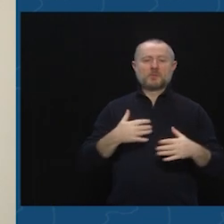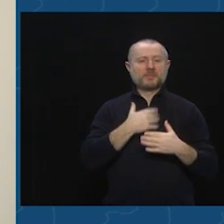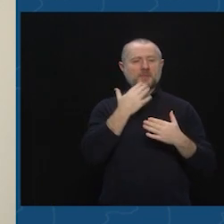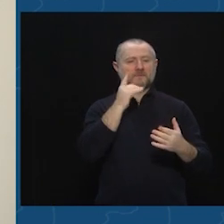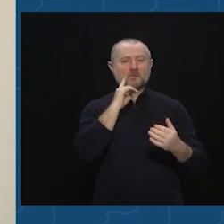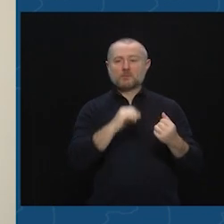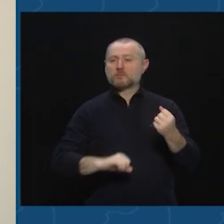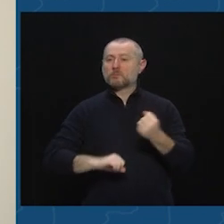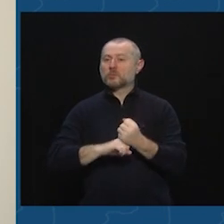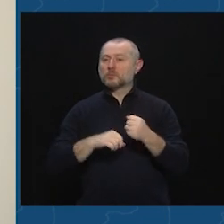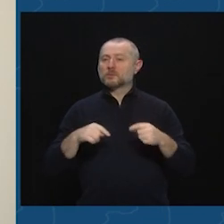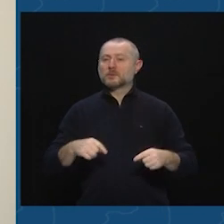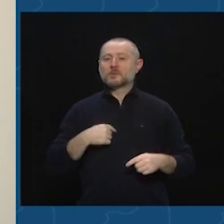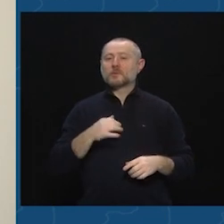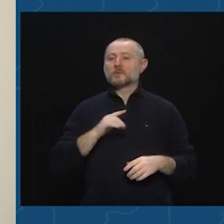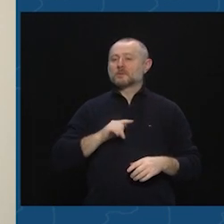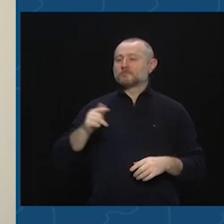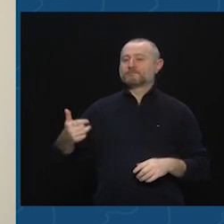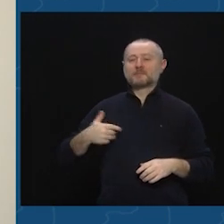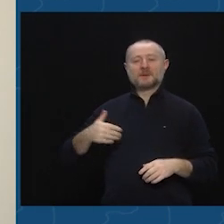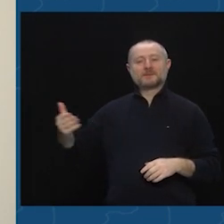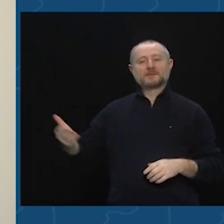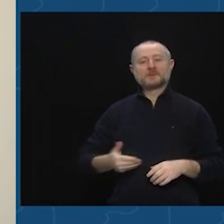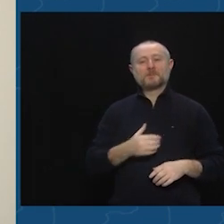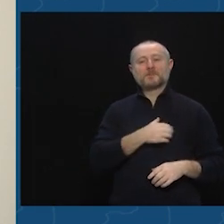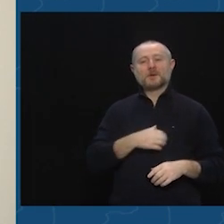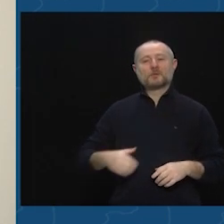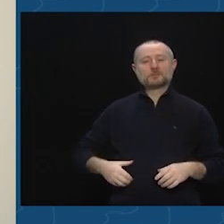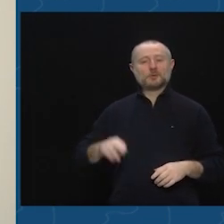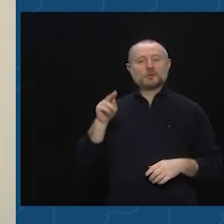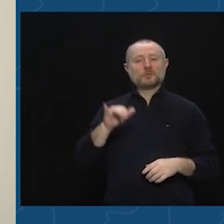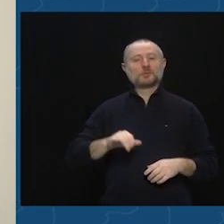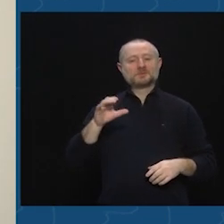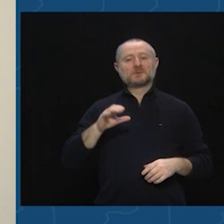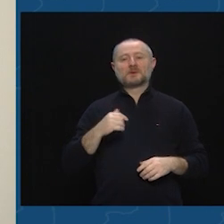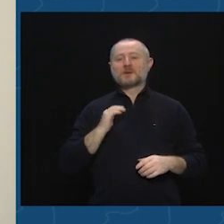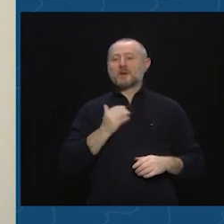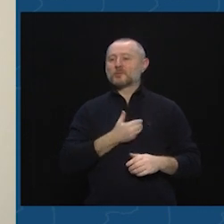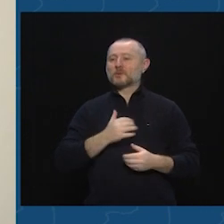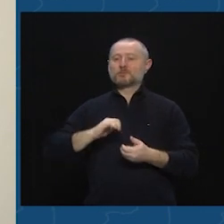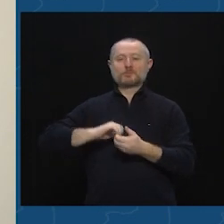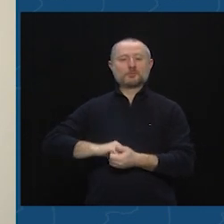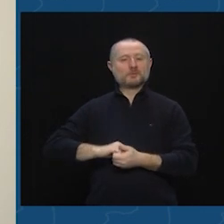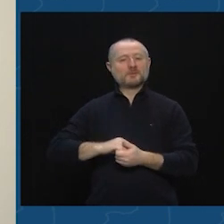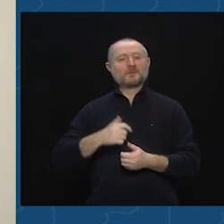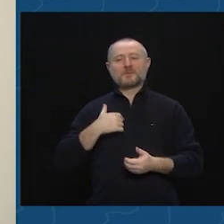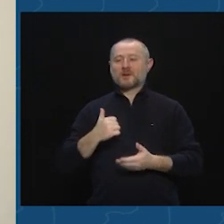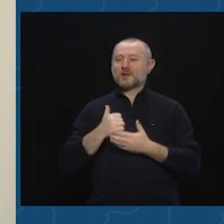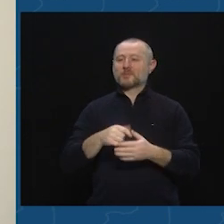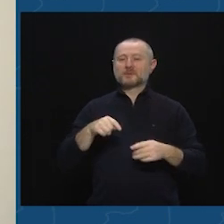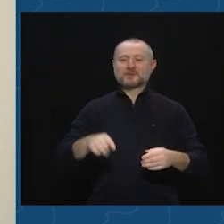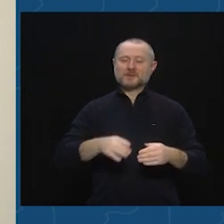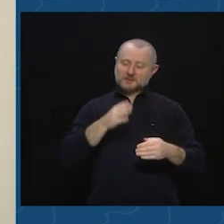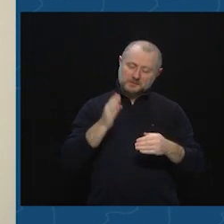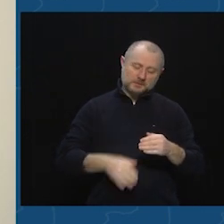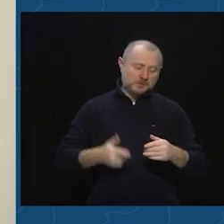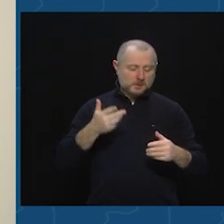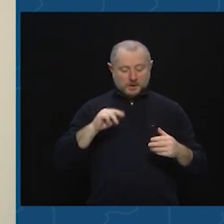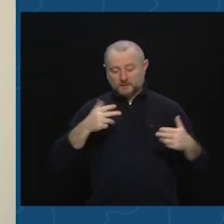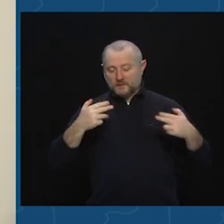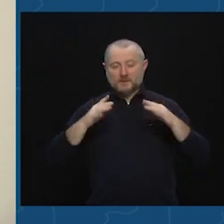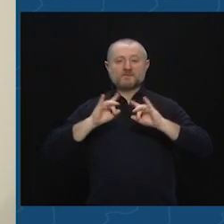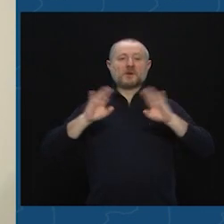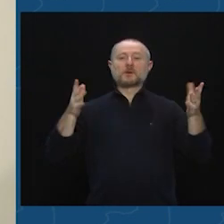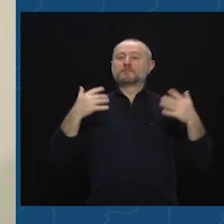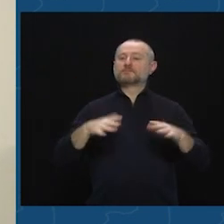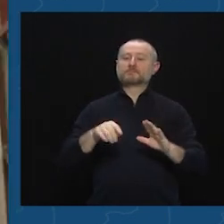time the mayor of New York City, our partner in helping to bring gun violence to an end in New York State, Mayor Eric